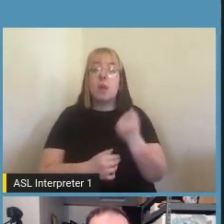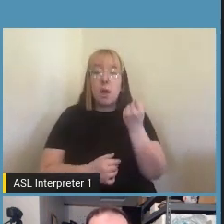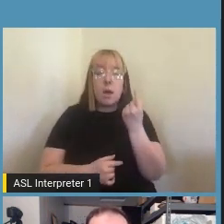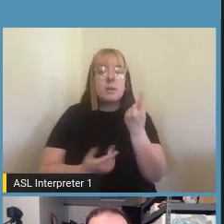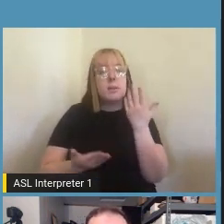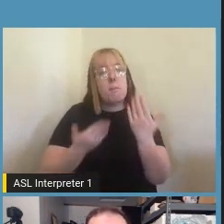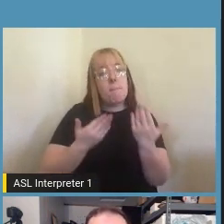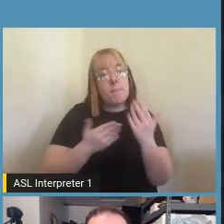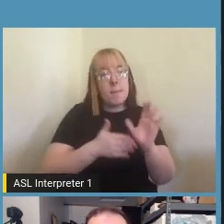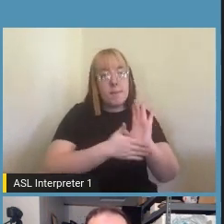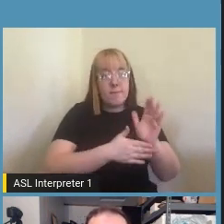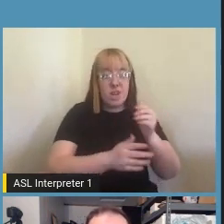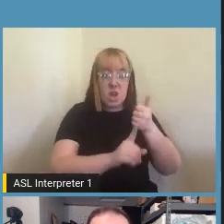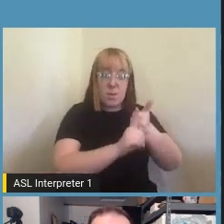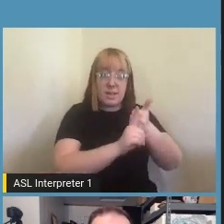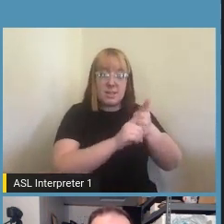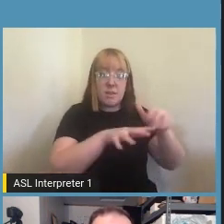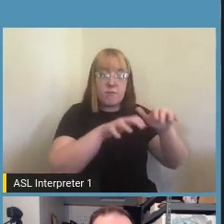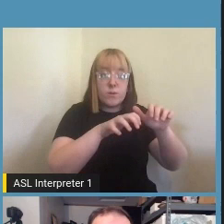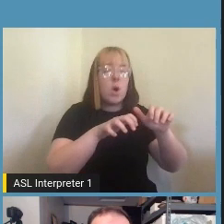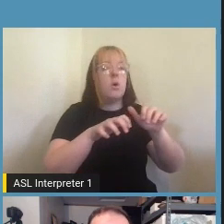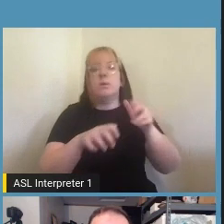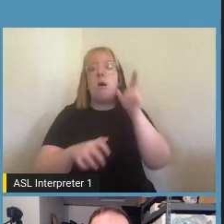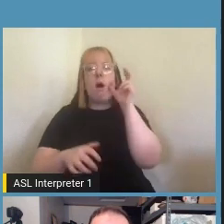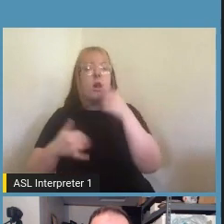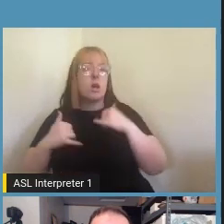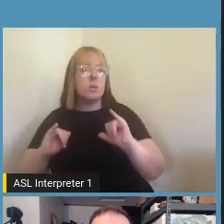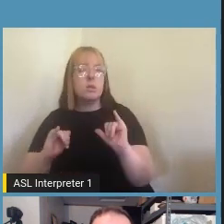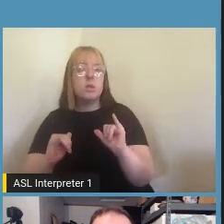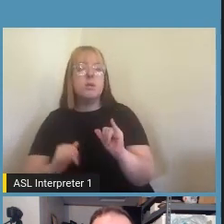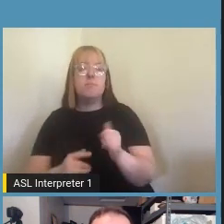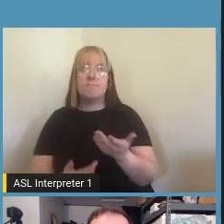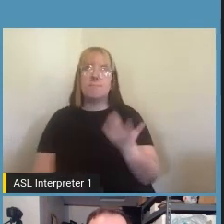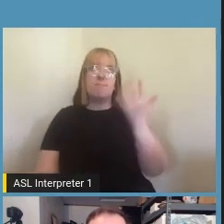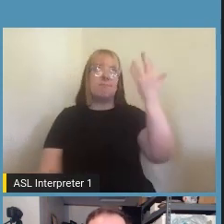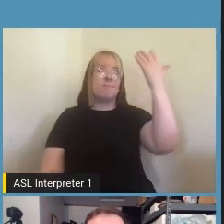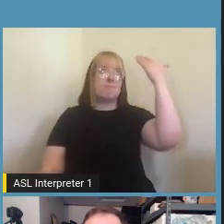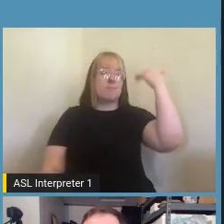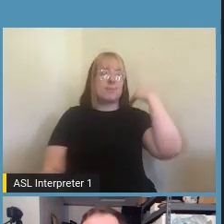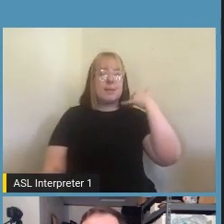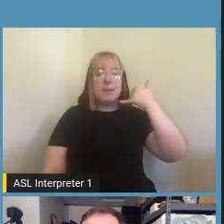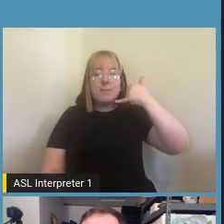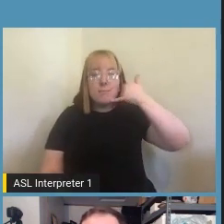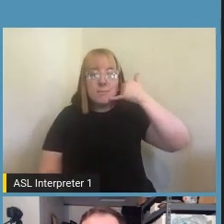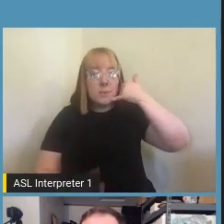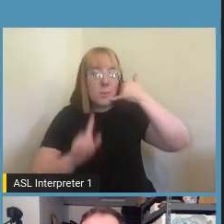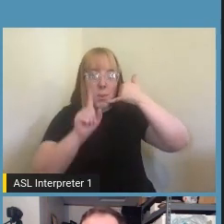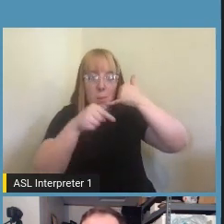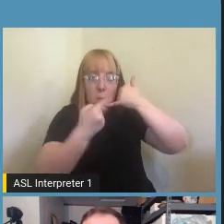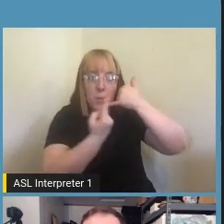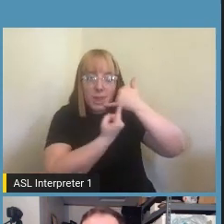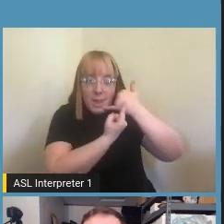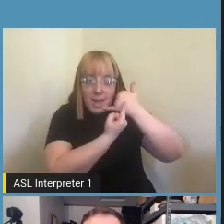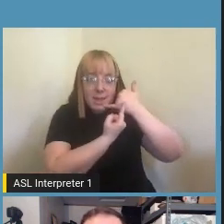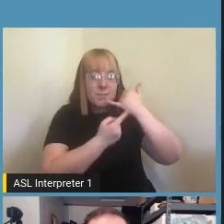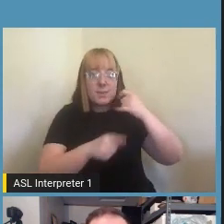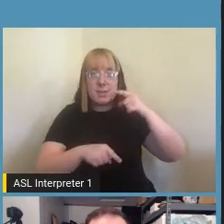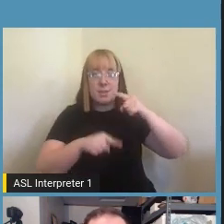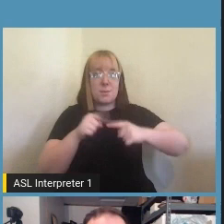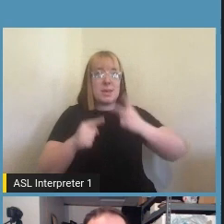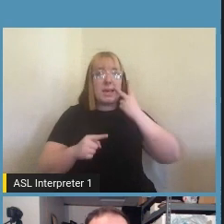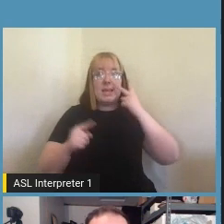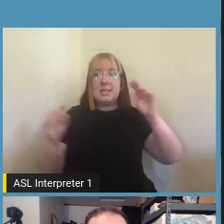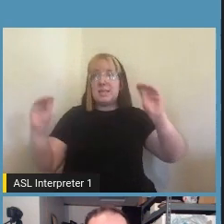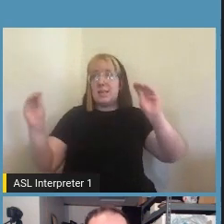framed. And even, back in the olden days when we had telephones and only telephones, you couldn't see